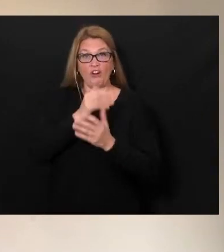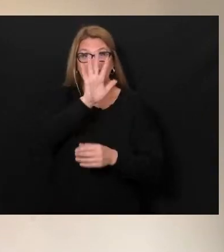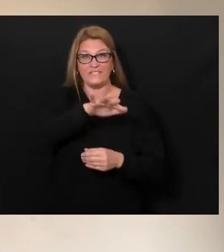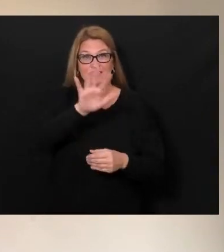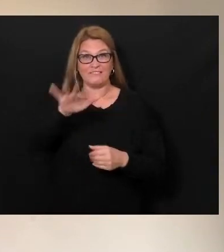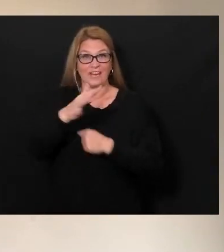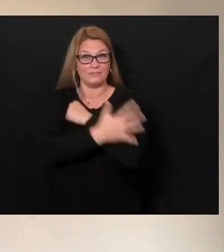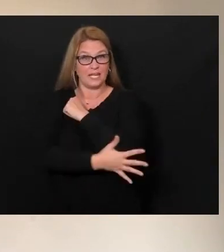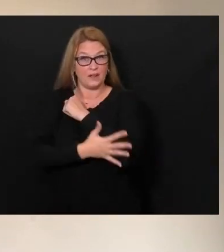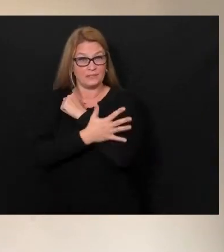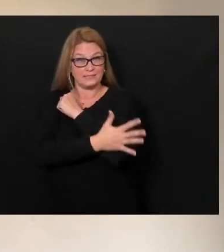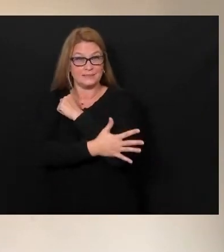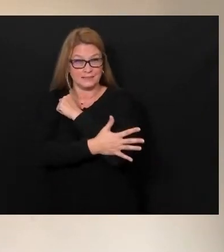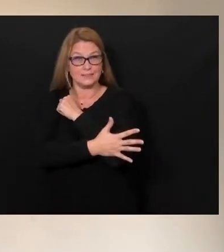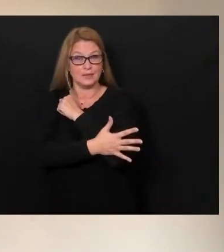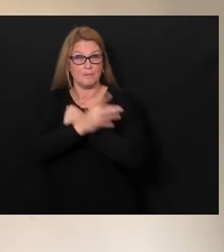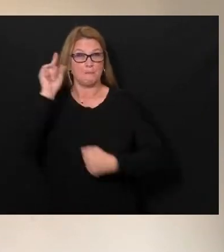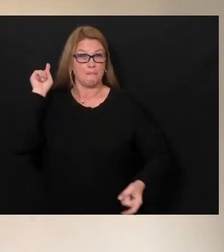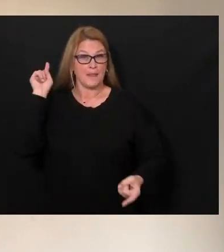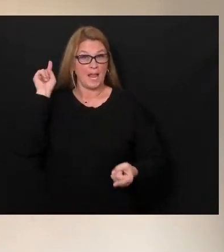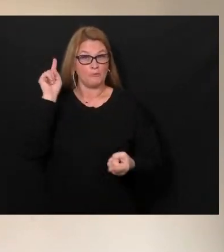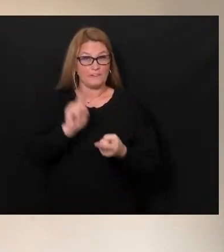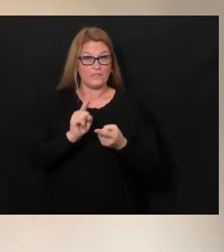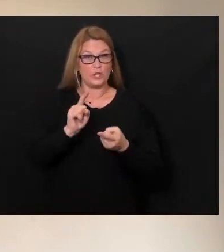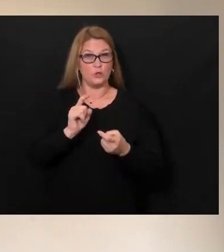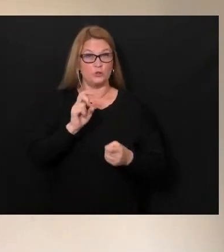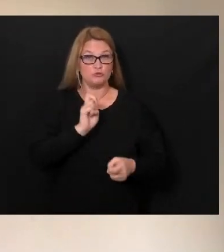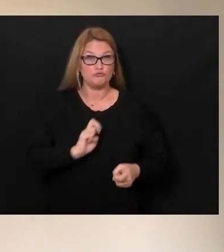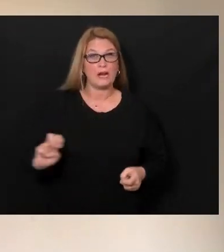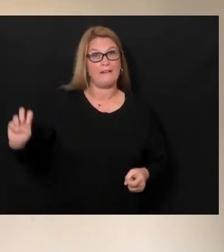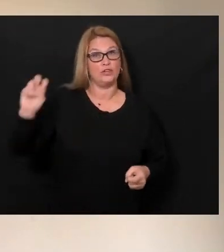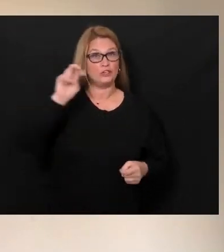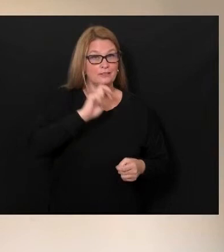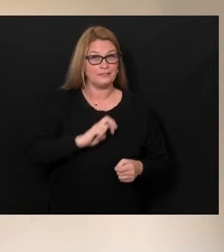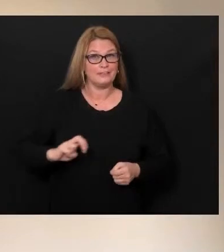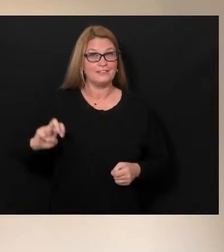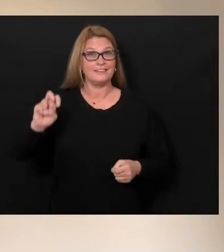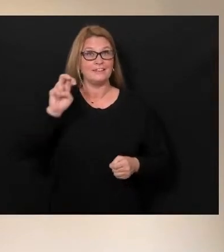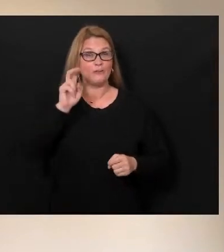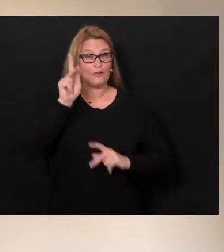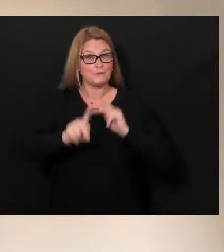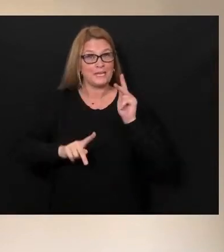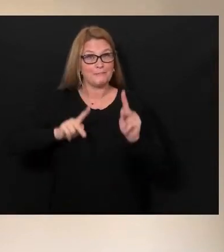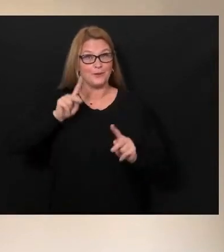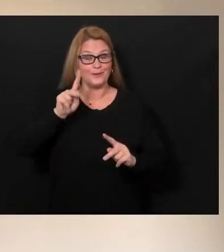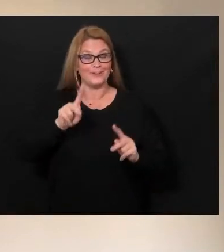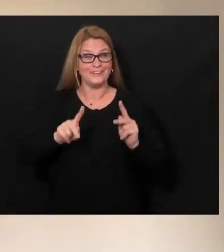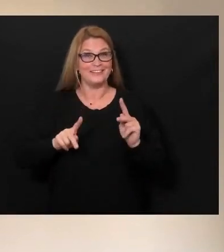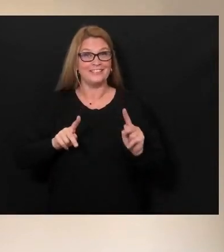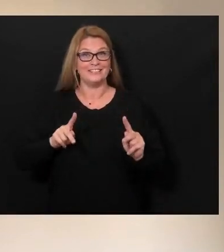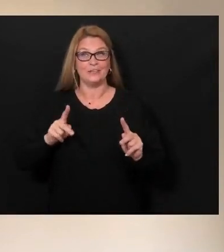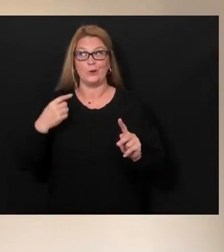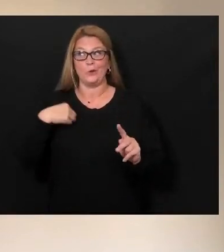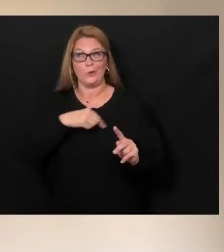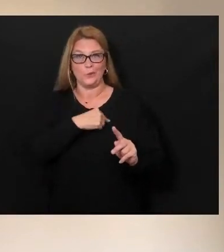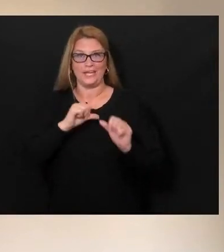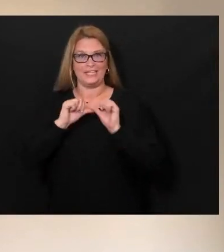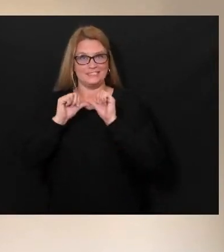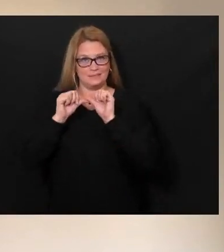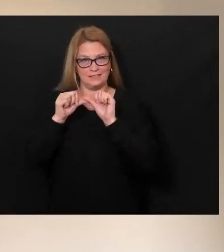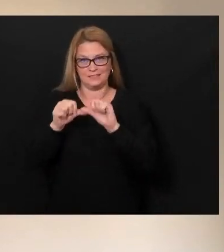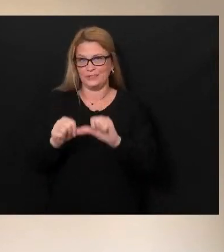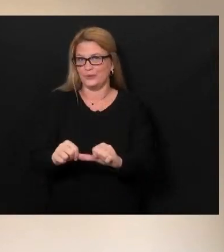counties to be able to reduce travel time for individuals. And as pointed out earlier, we continue to build